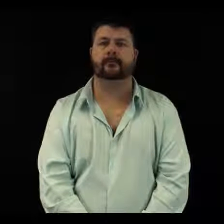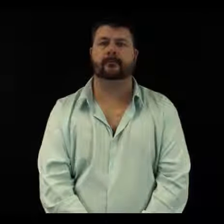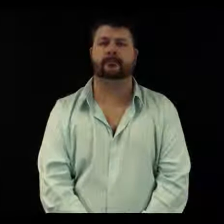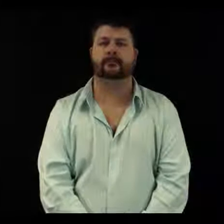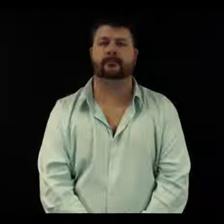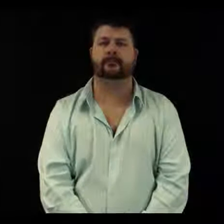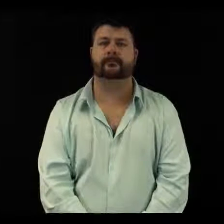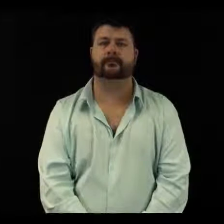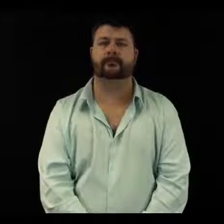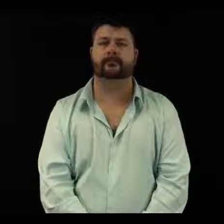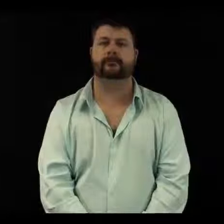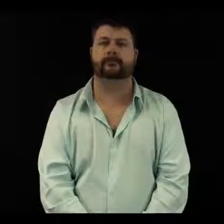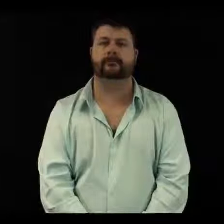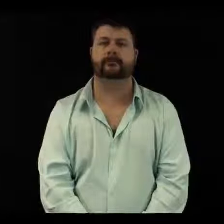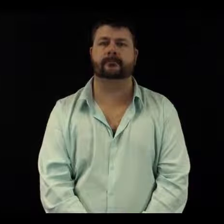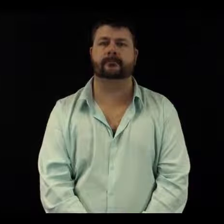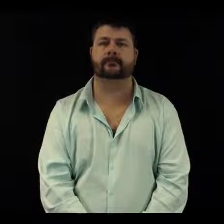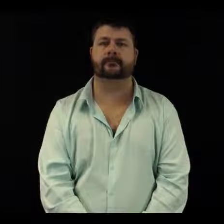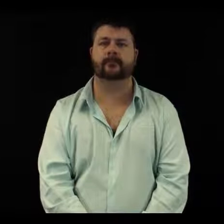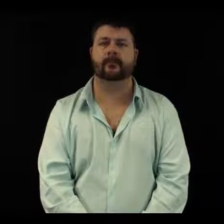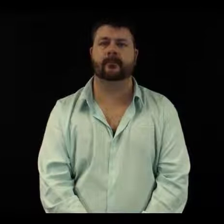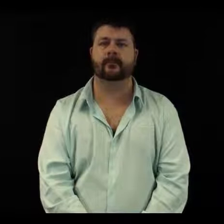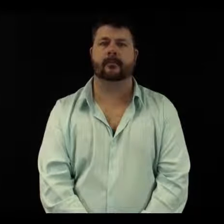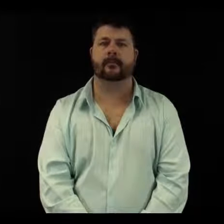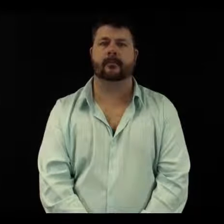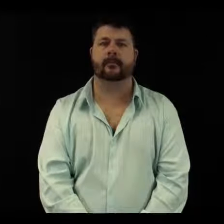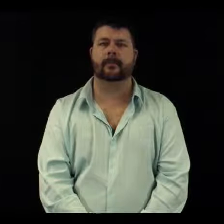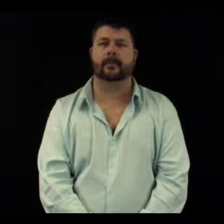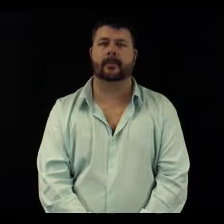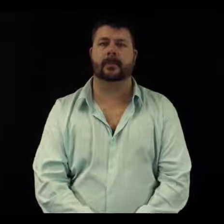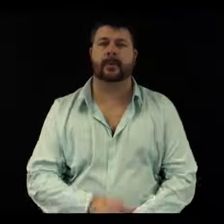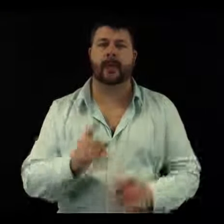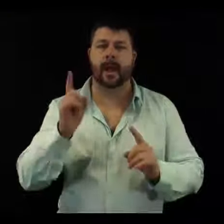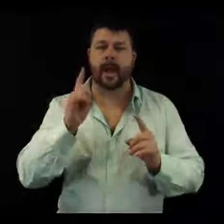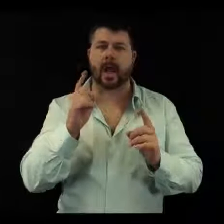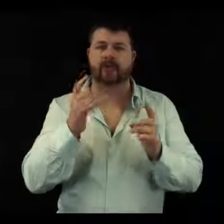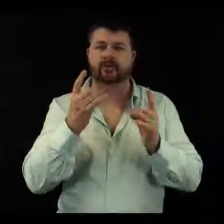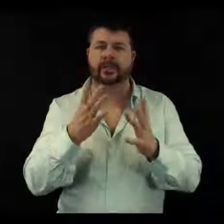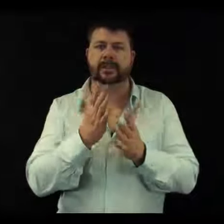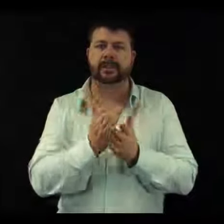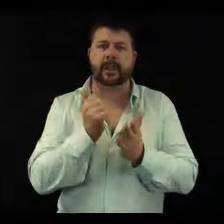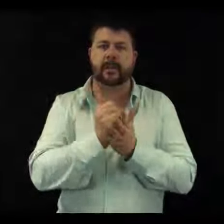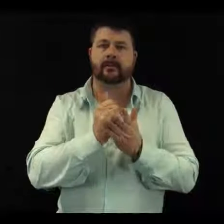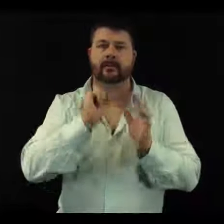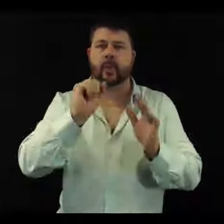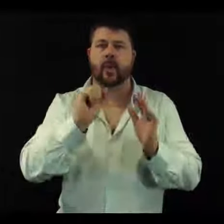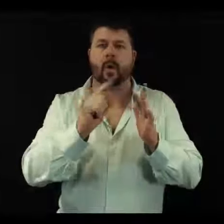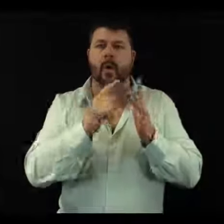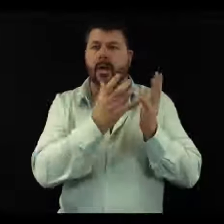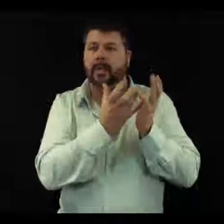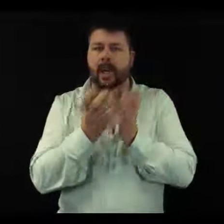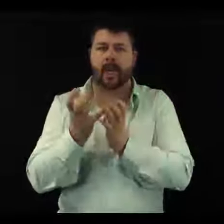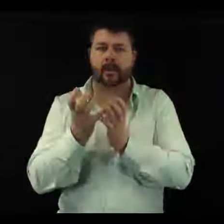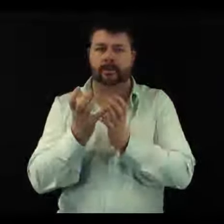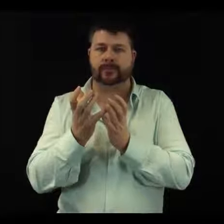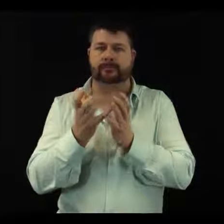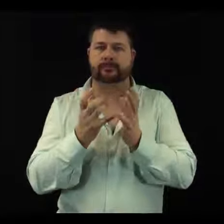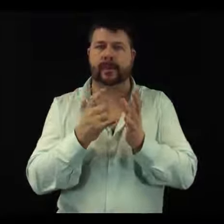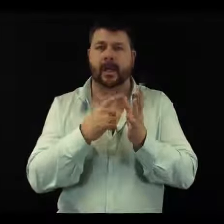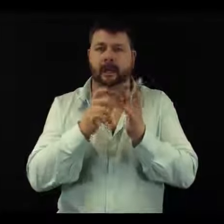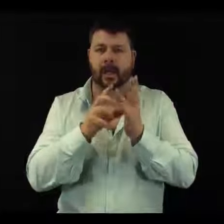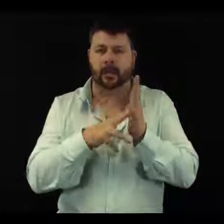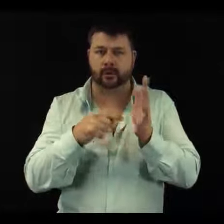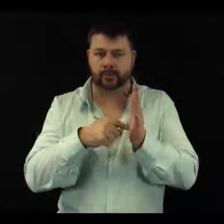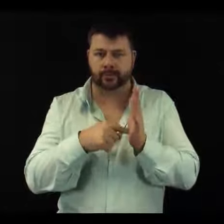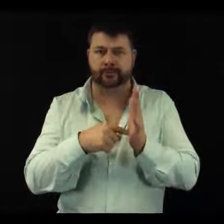buy an iPhone, you can use the same email account setup and all your contacts and calendars will be synced across both devices,